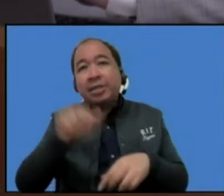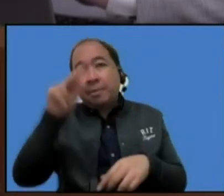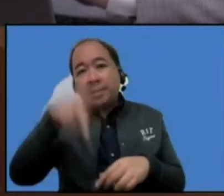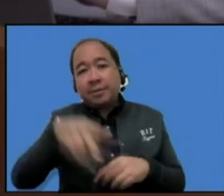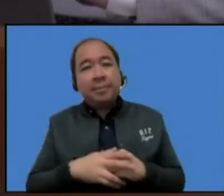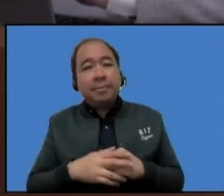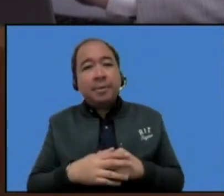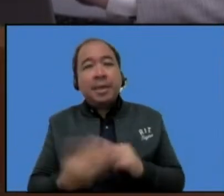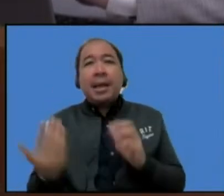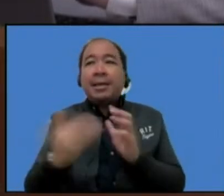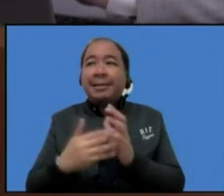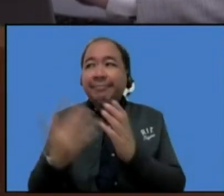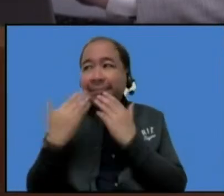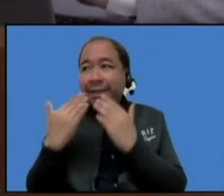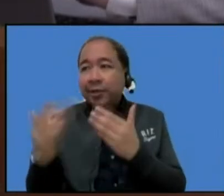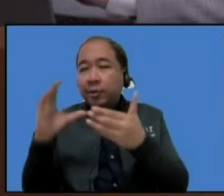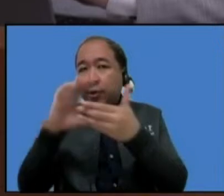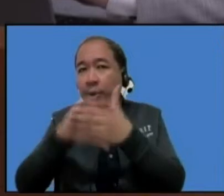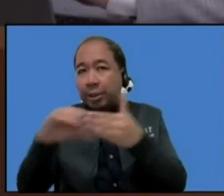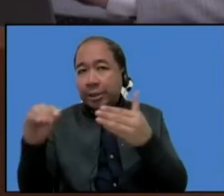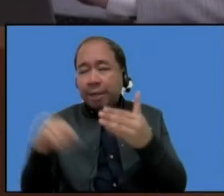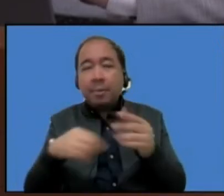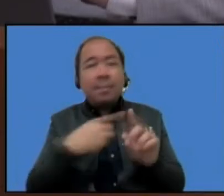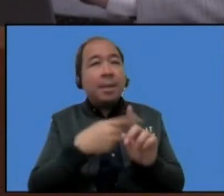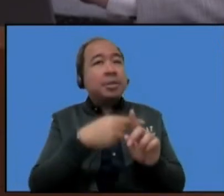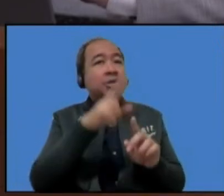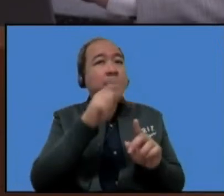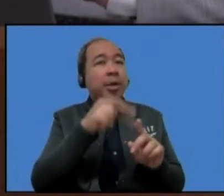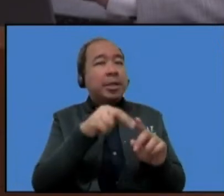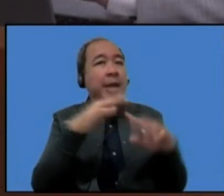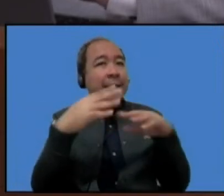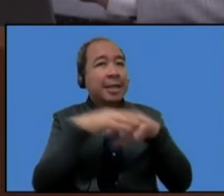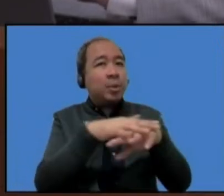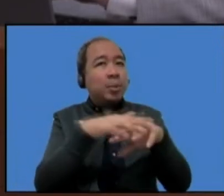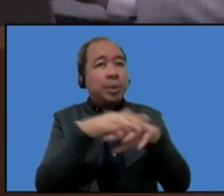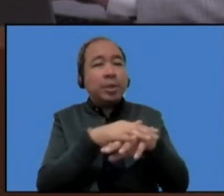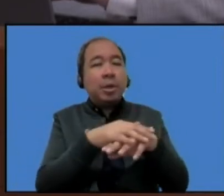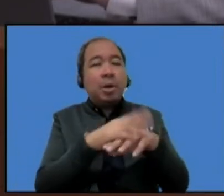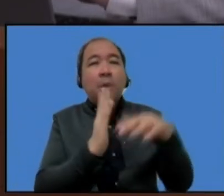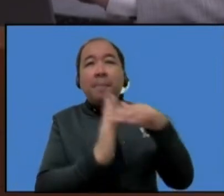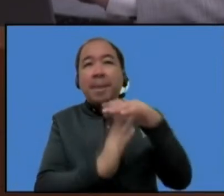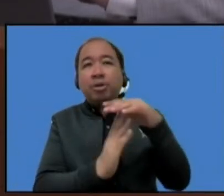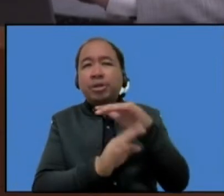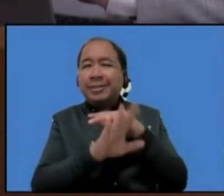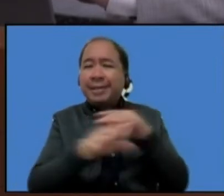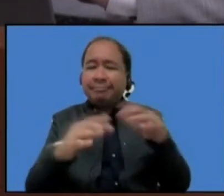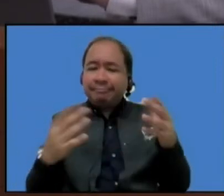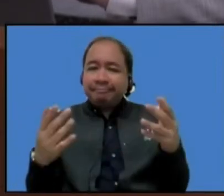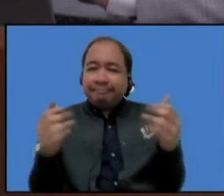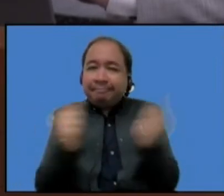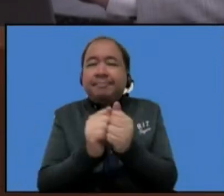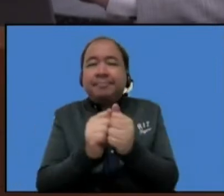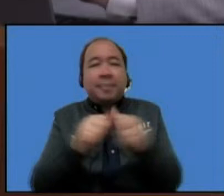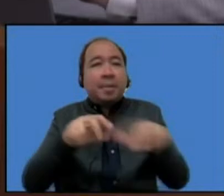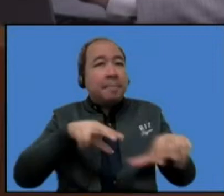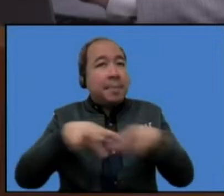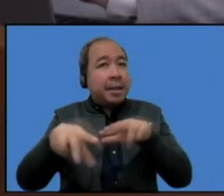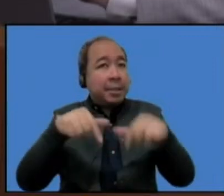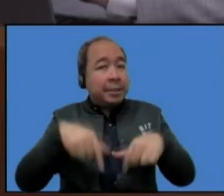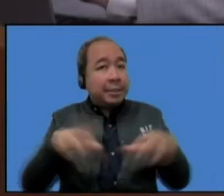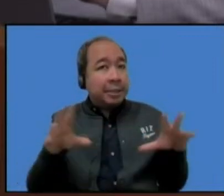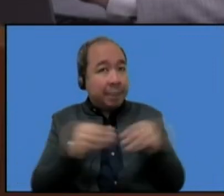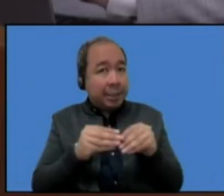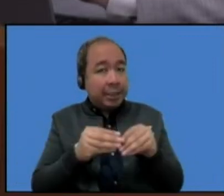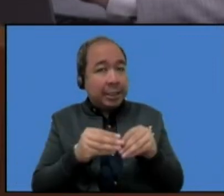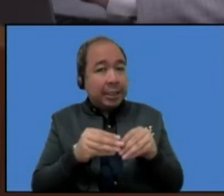again for UN ESCAP and UN Network on Migration's efforts to convene this meeting, and also